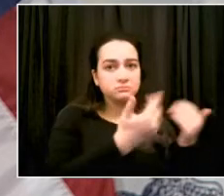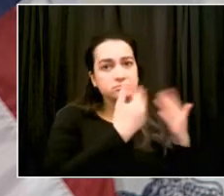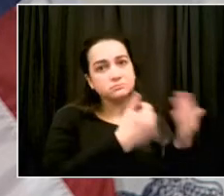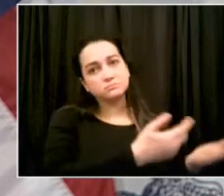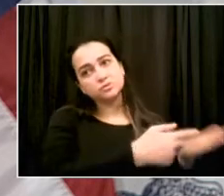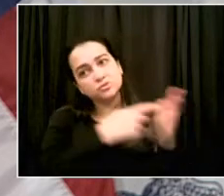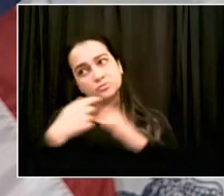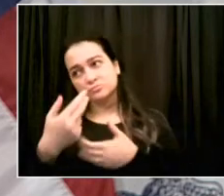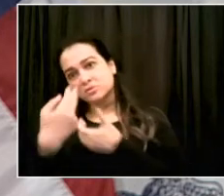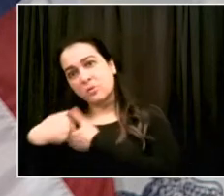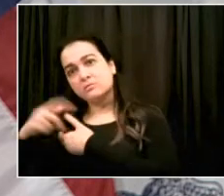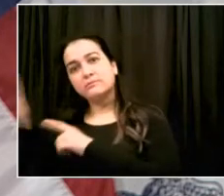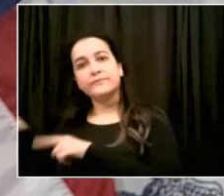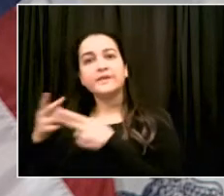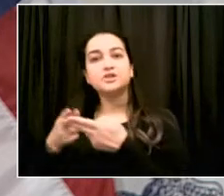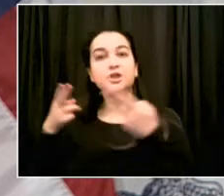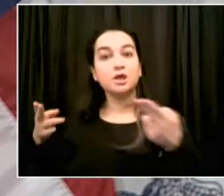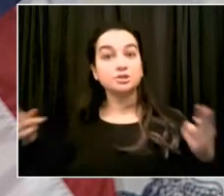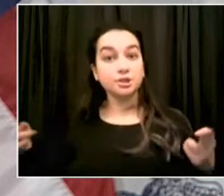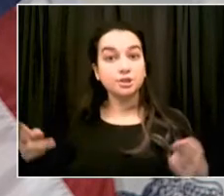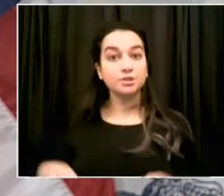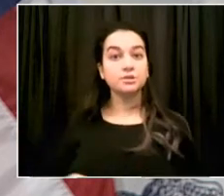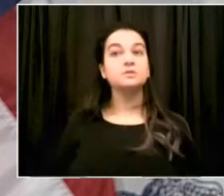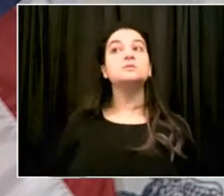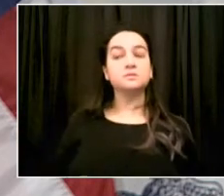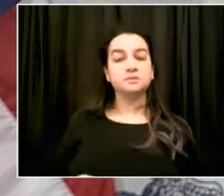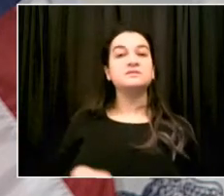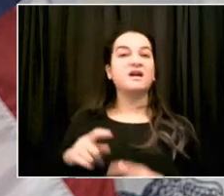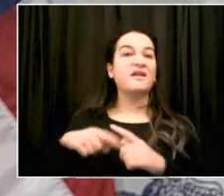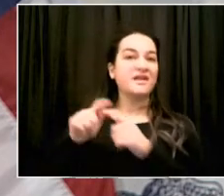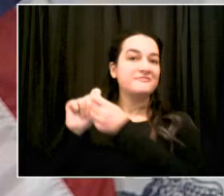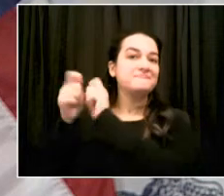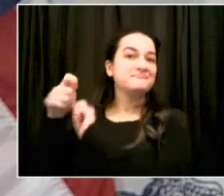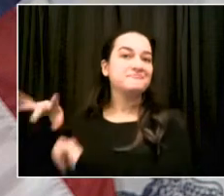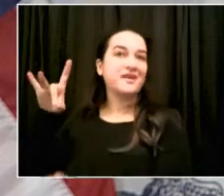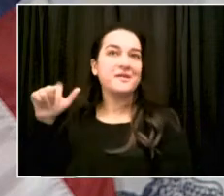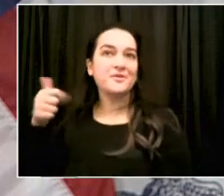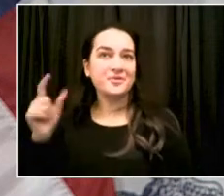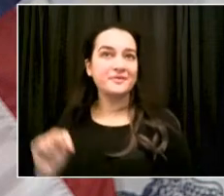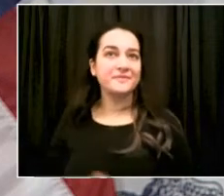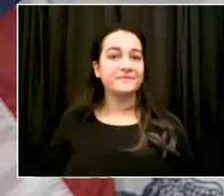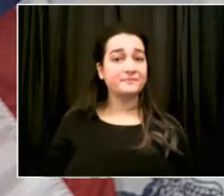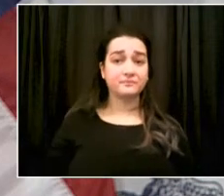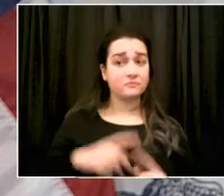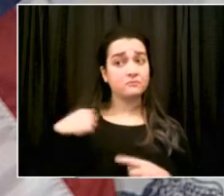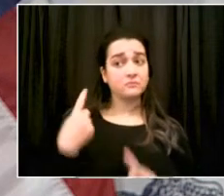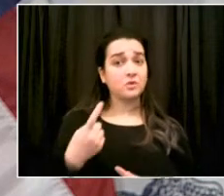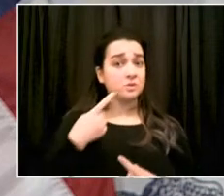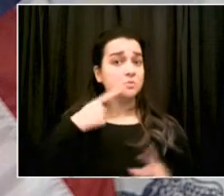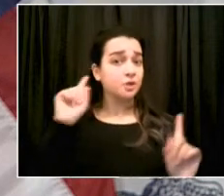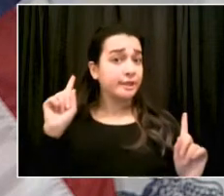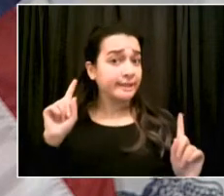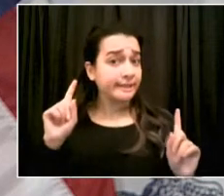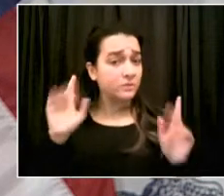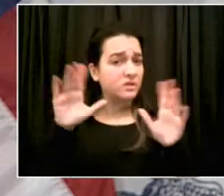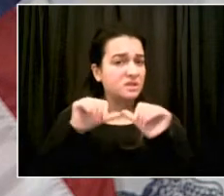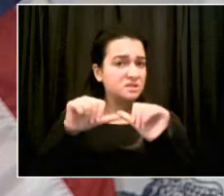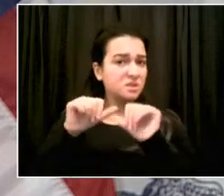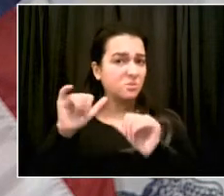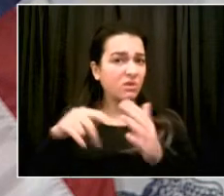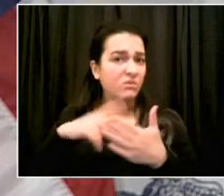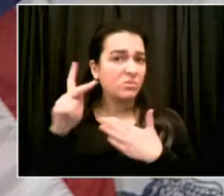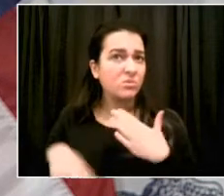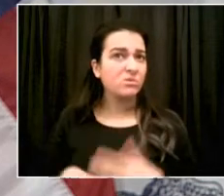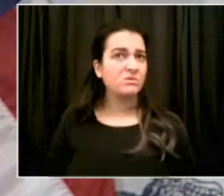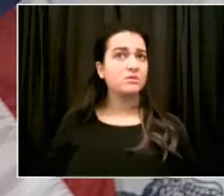approach works, and we want to apply it even more deeply going forward. So that's what we're going to focus on and continuing to make